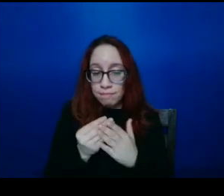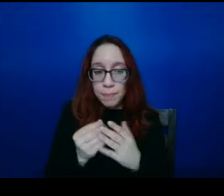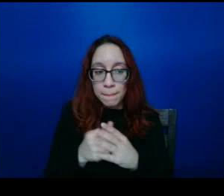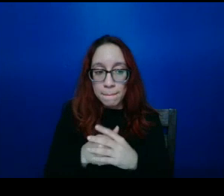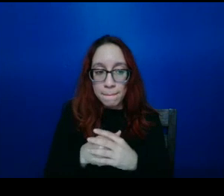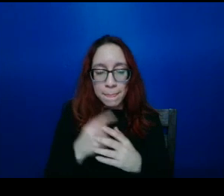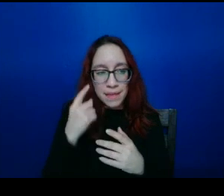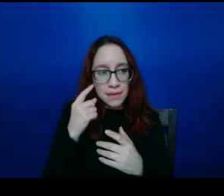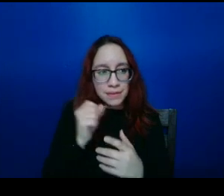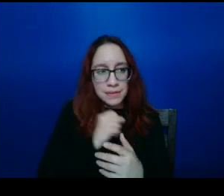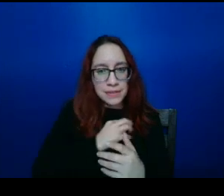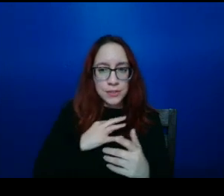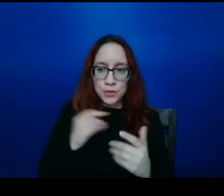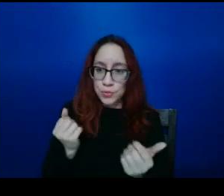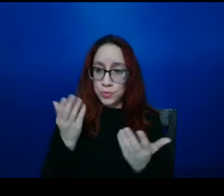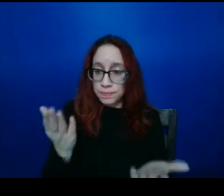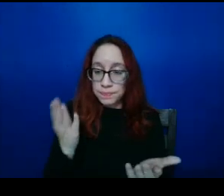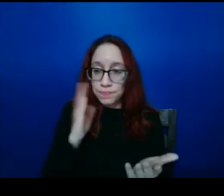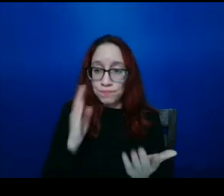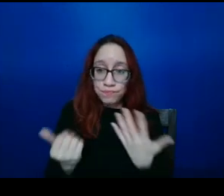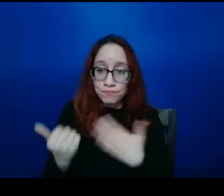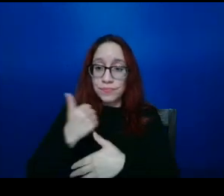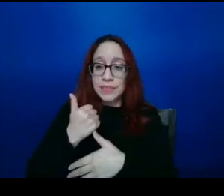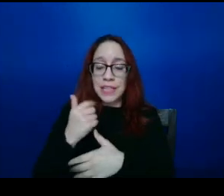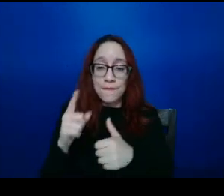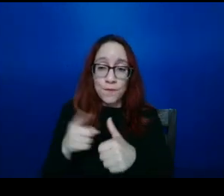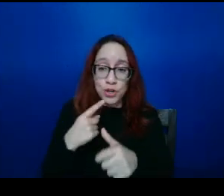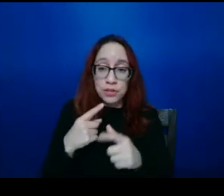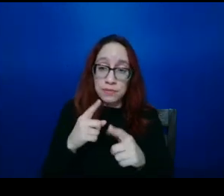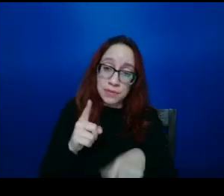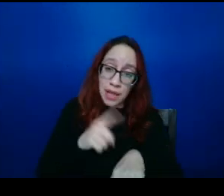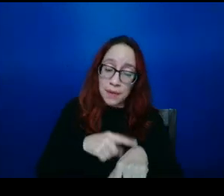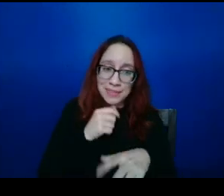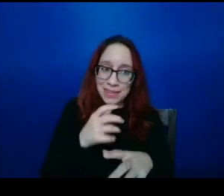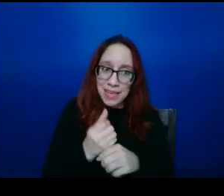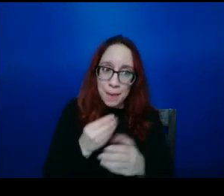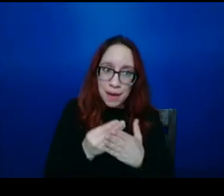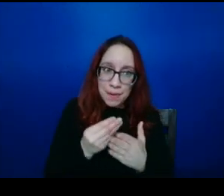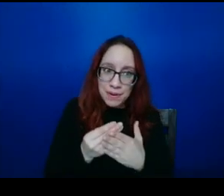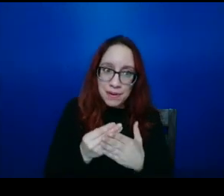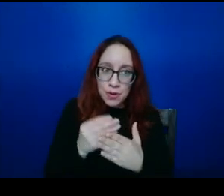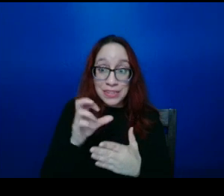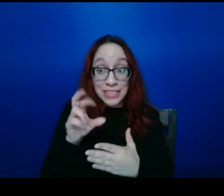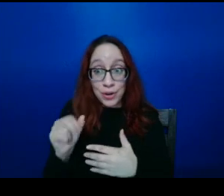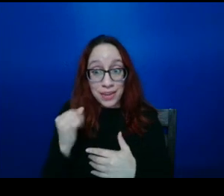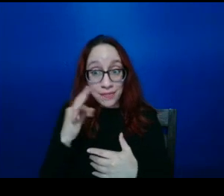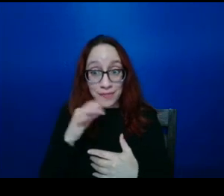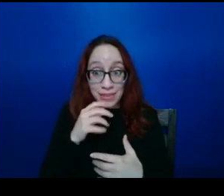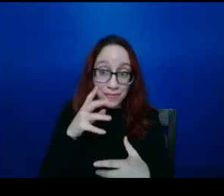I think staff should recommend that they should be prioritized in that first round because they didn't receive any funding regardless if they were in the CRA or not.